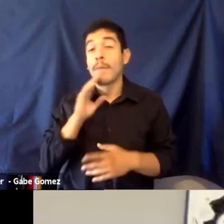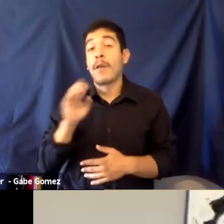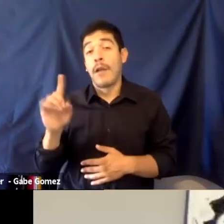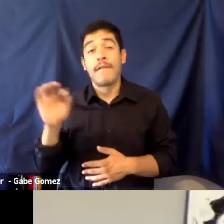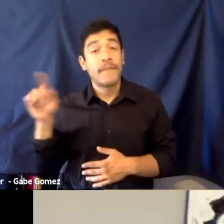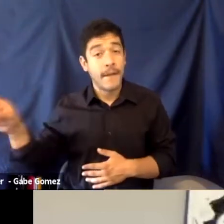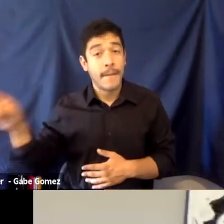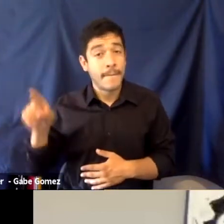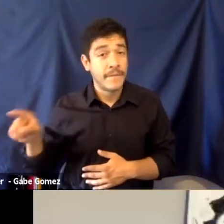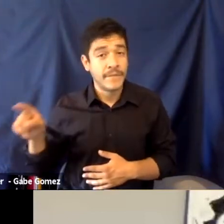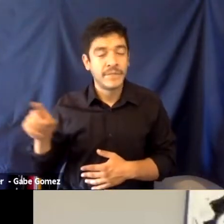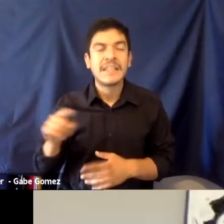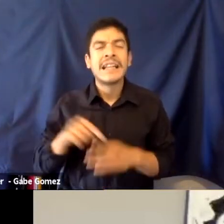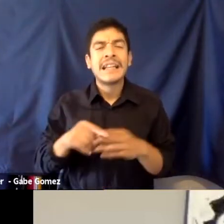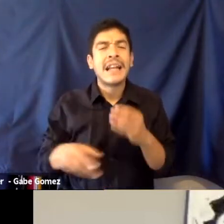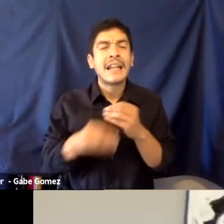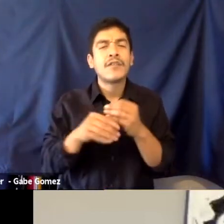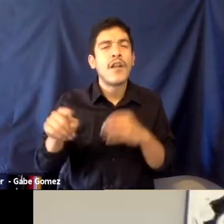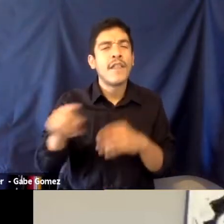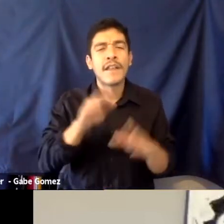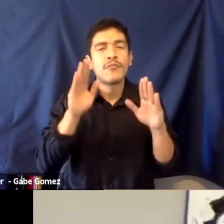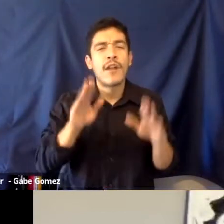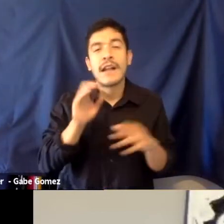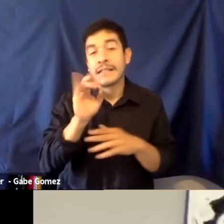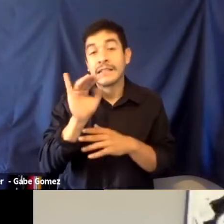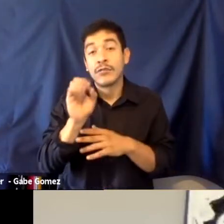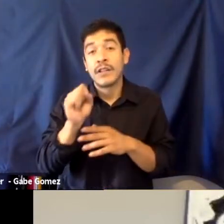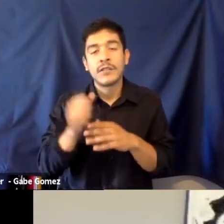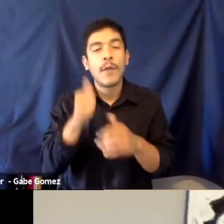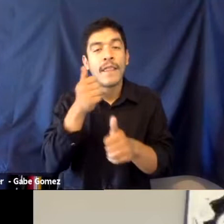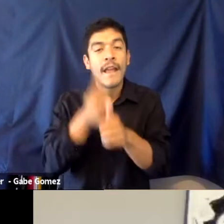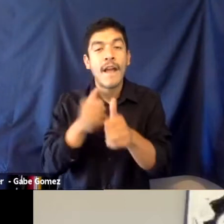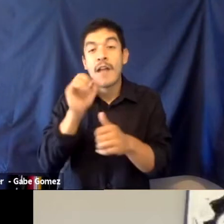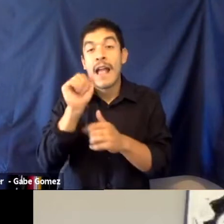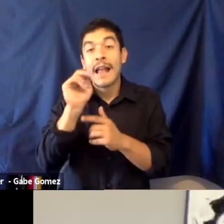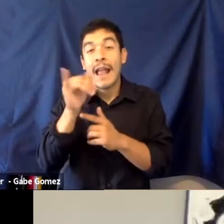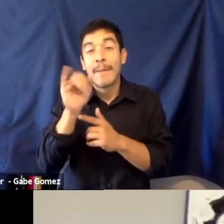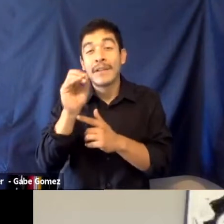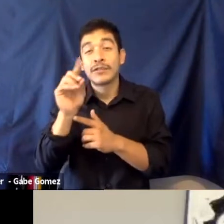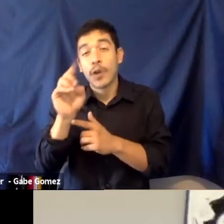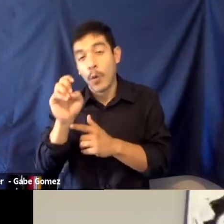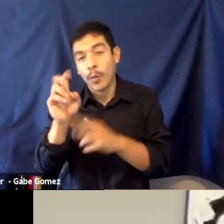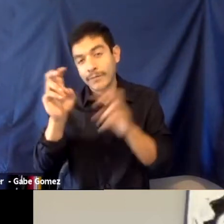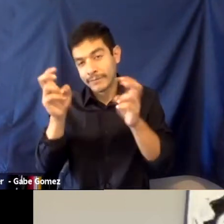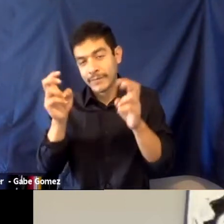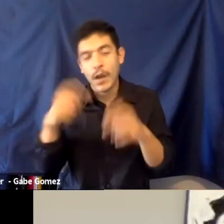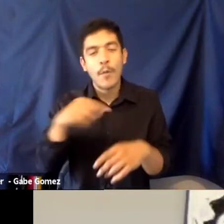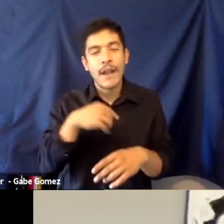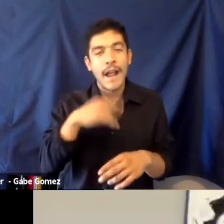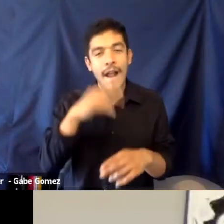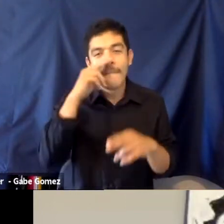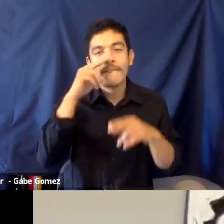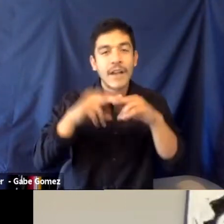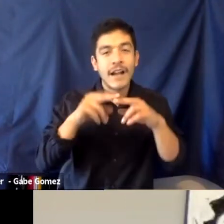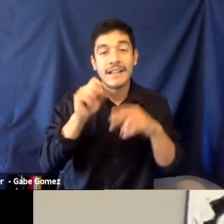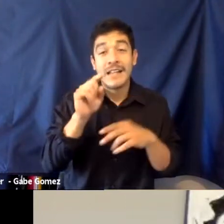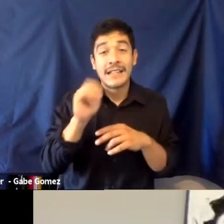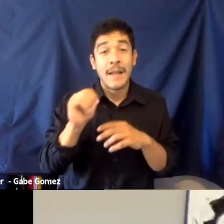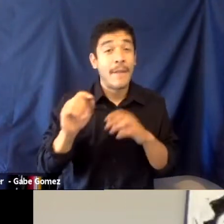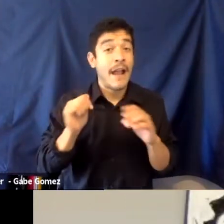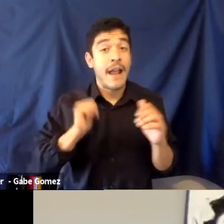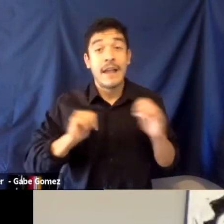in addition to this great content series, with every campisode, we have fun STEM activities so that when everyone watches and